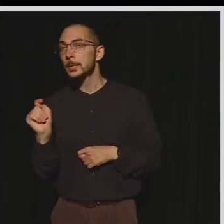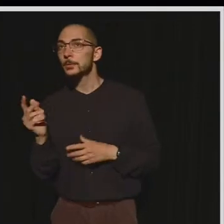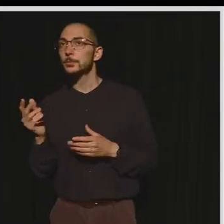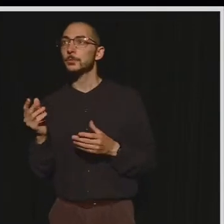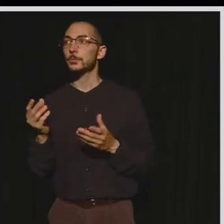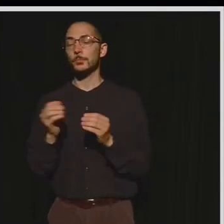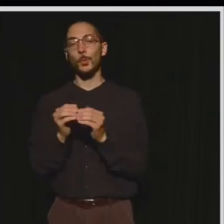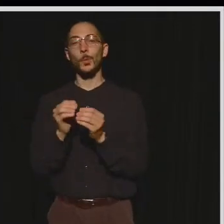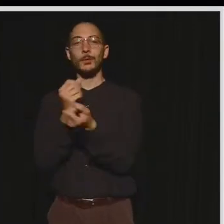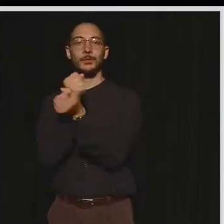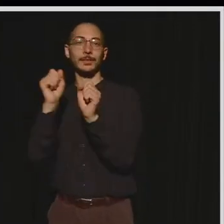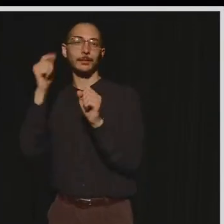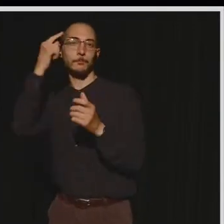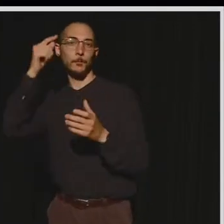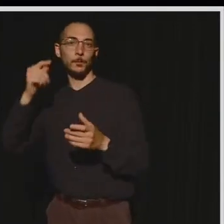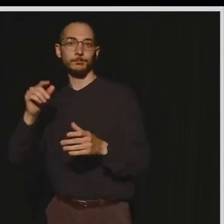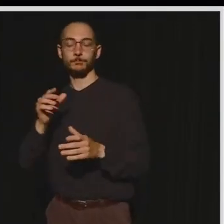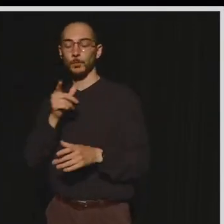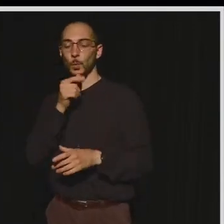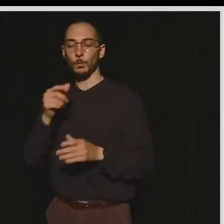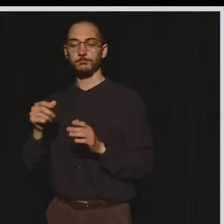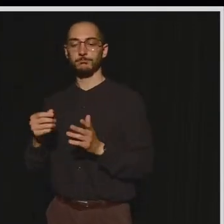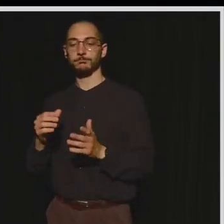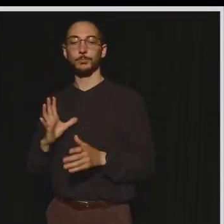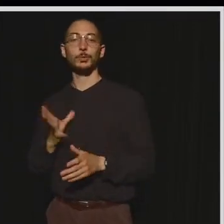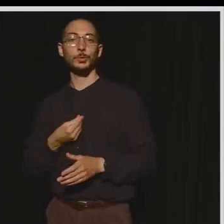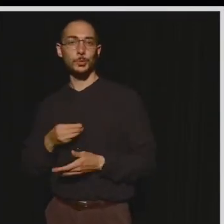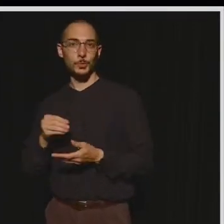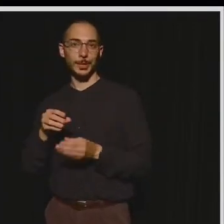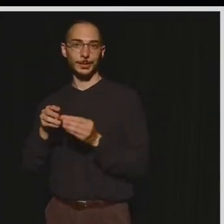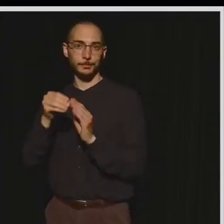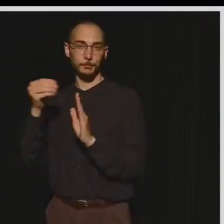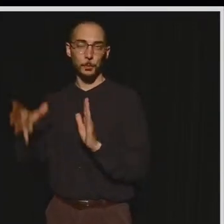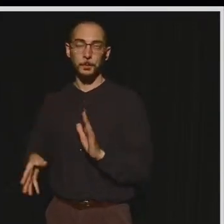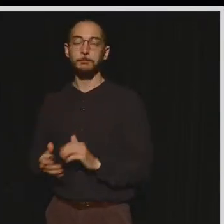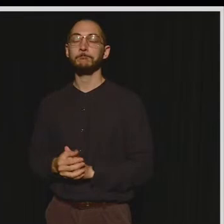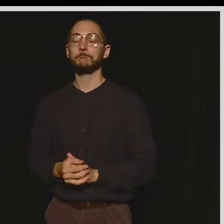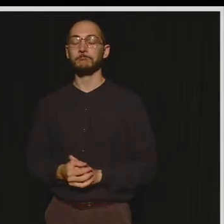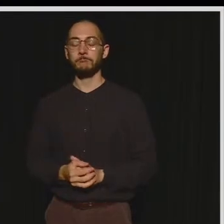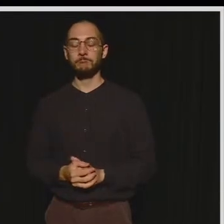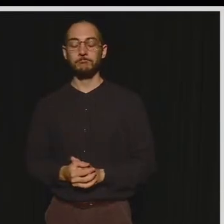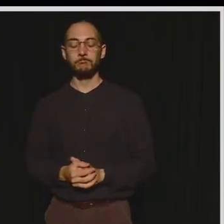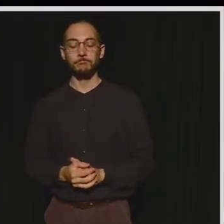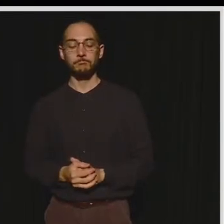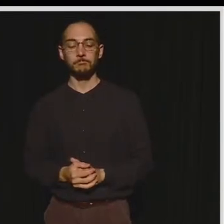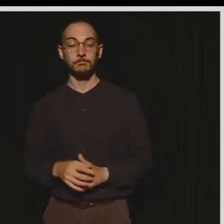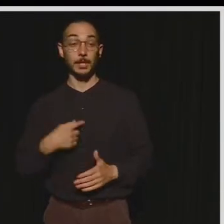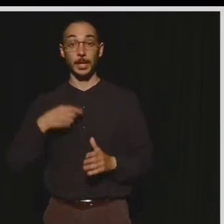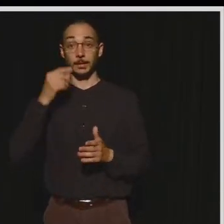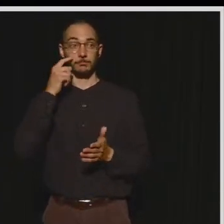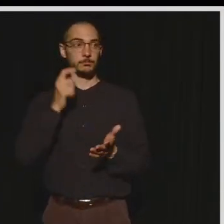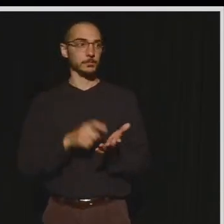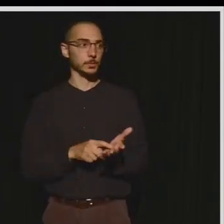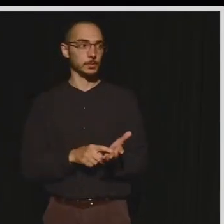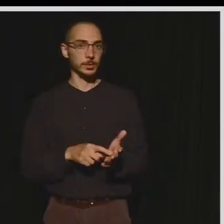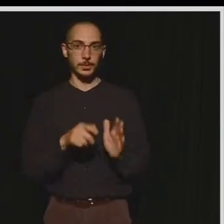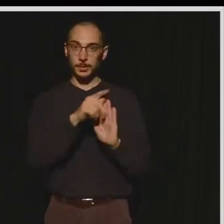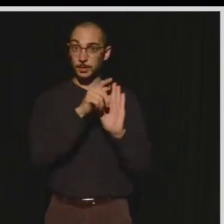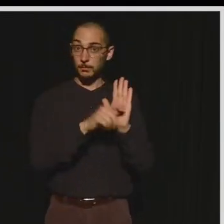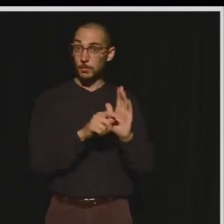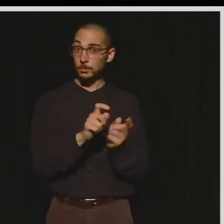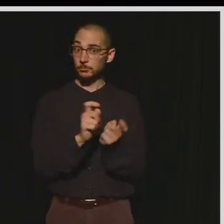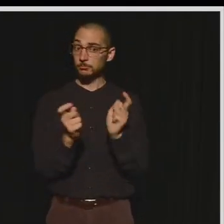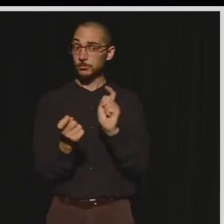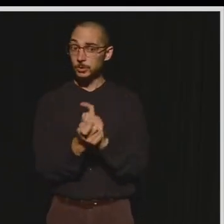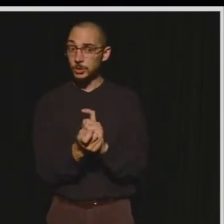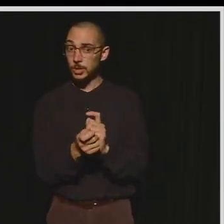And that, what I noticed, so the update to the policy